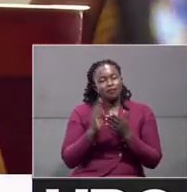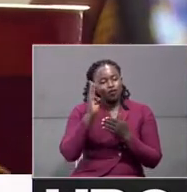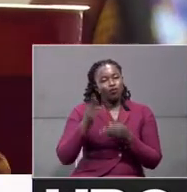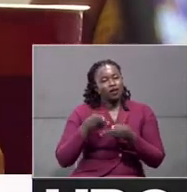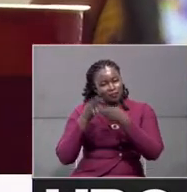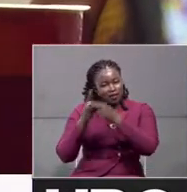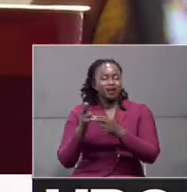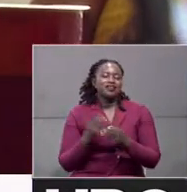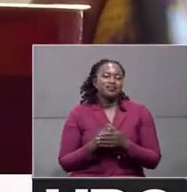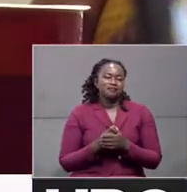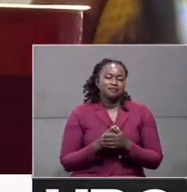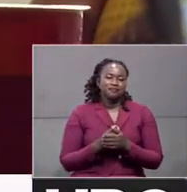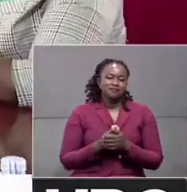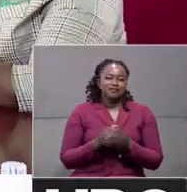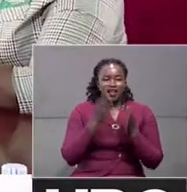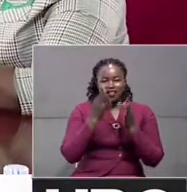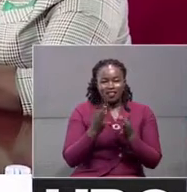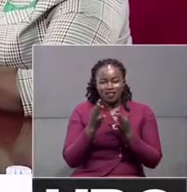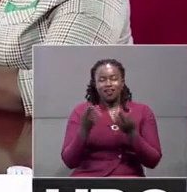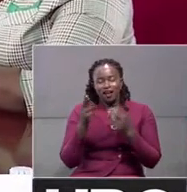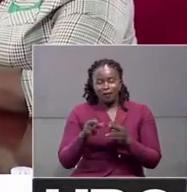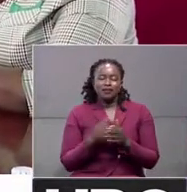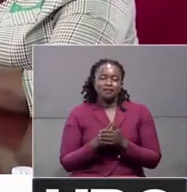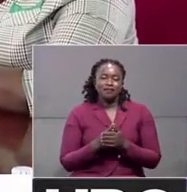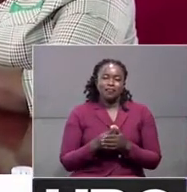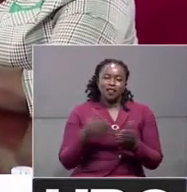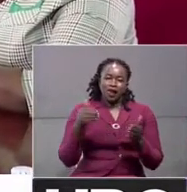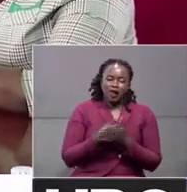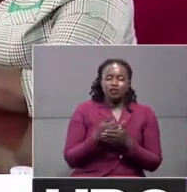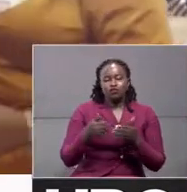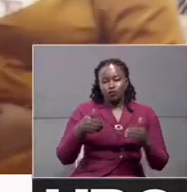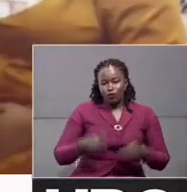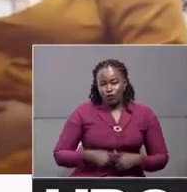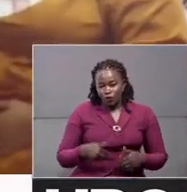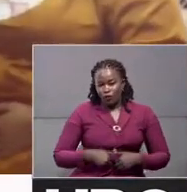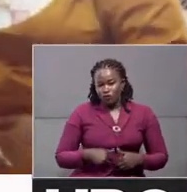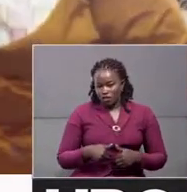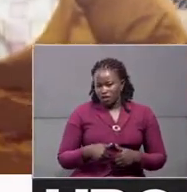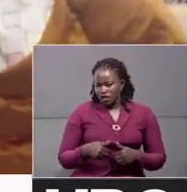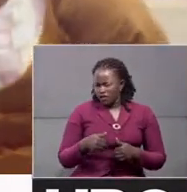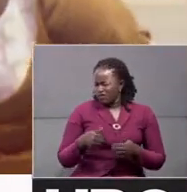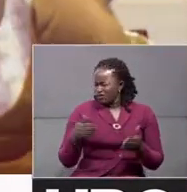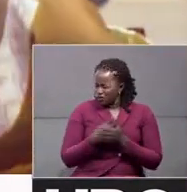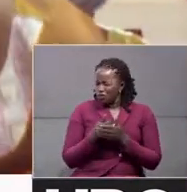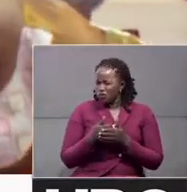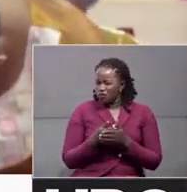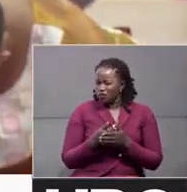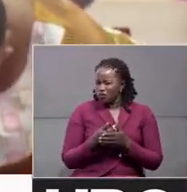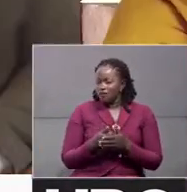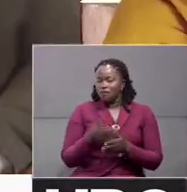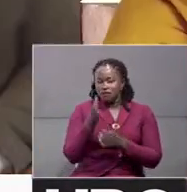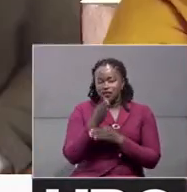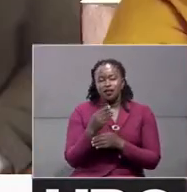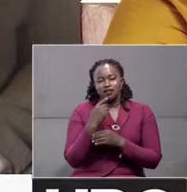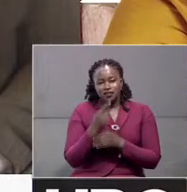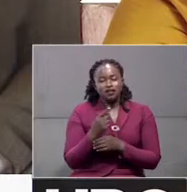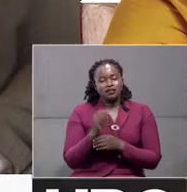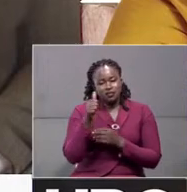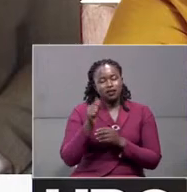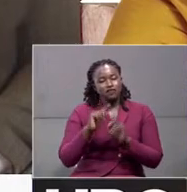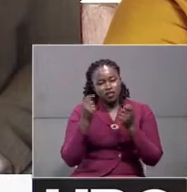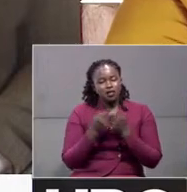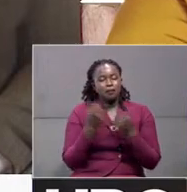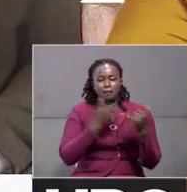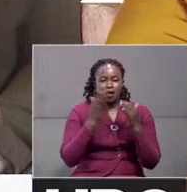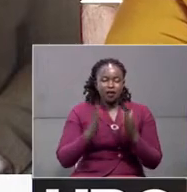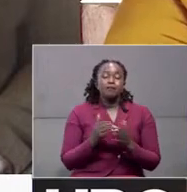them so that these things happen. The new office holder, Dr. Barumbaru Gahara Atenyi, sees himself as a team player. But you cannot